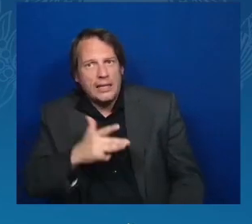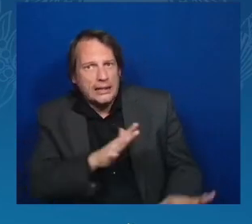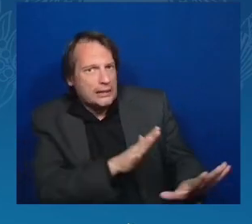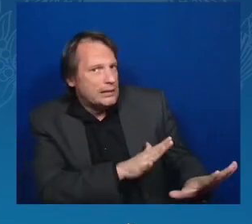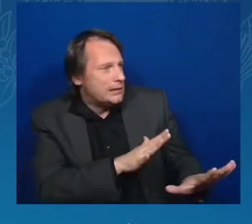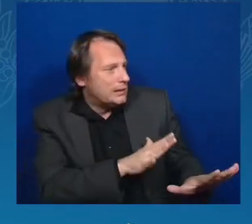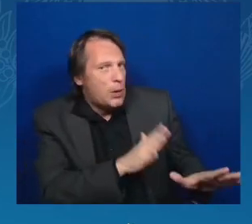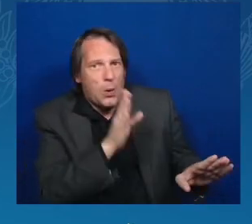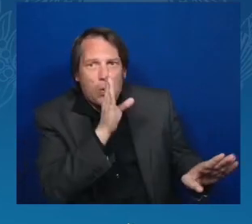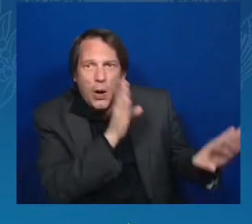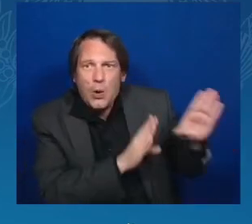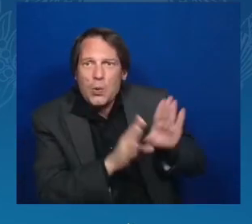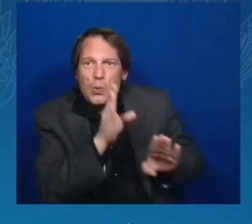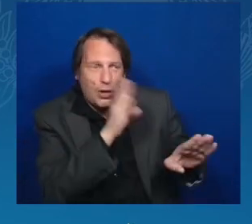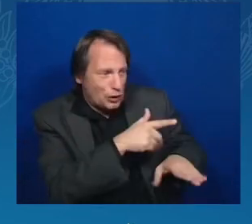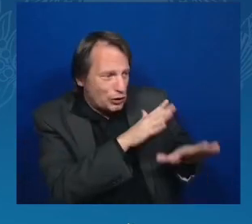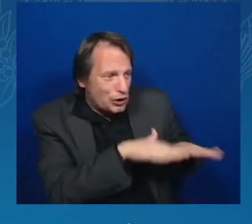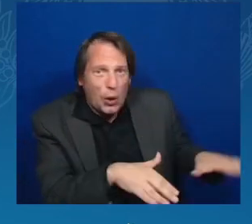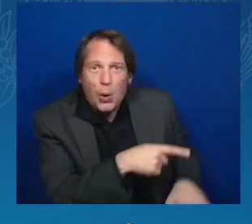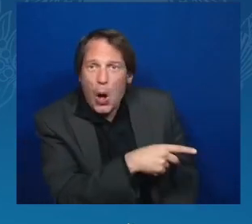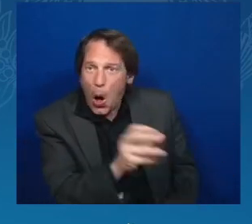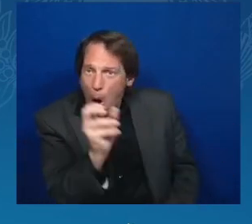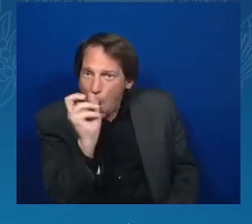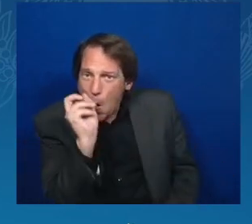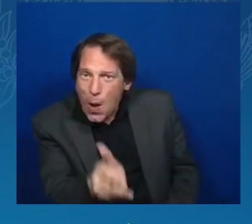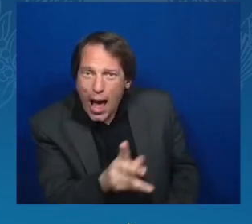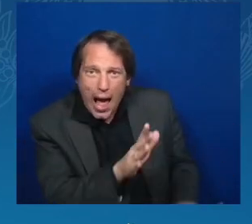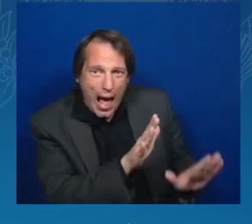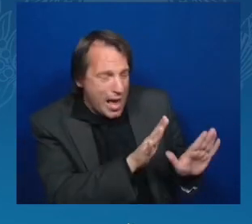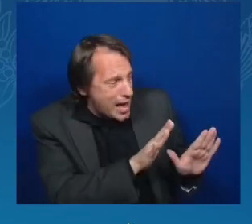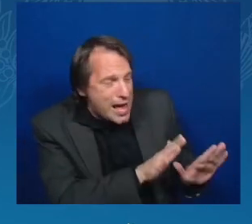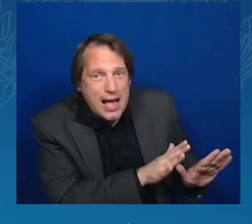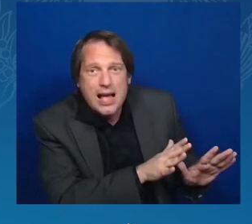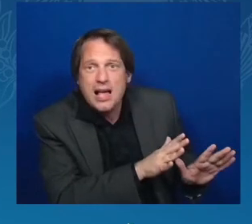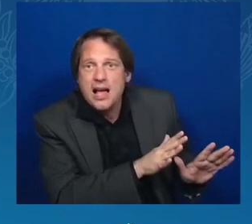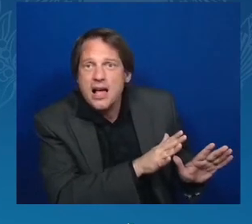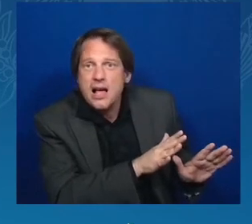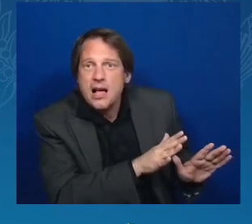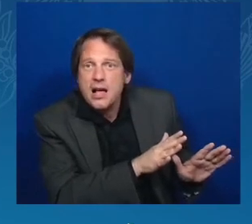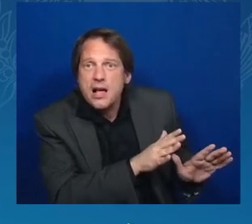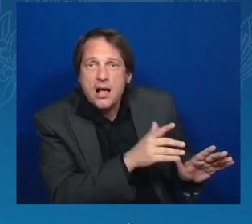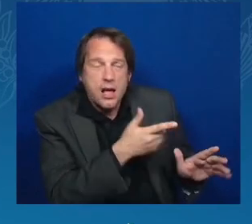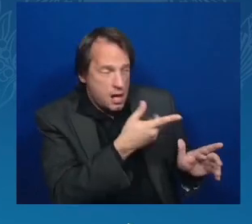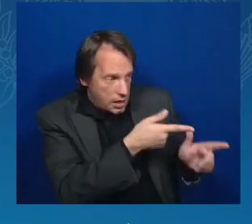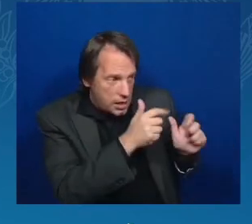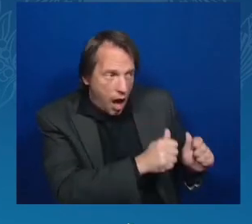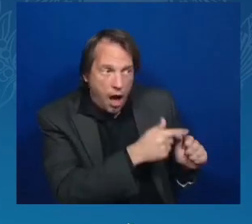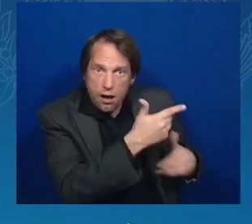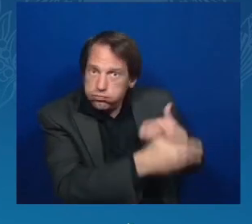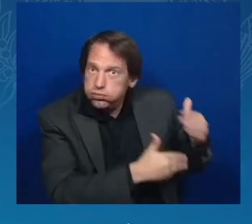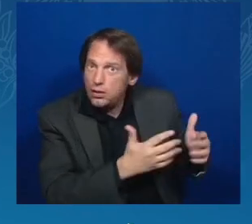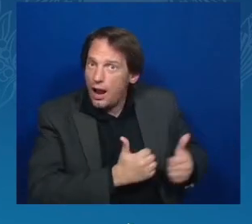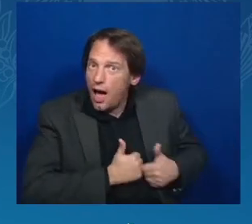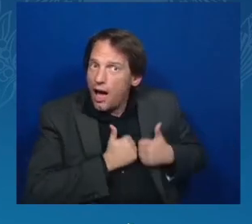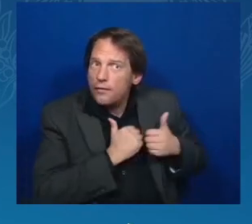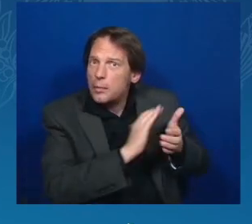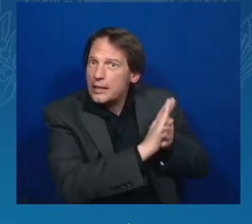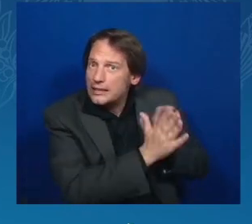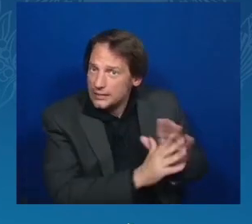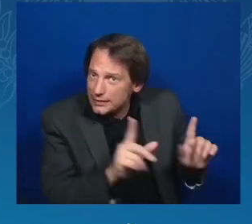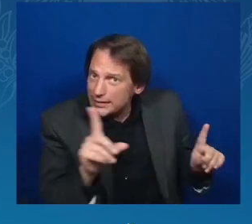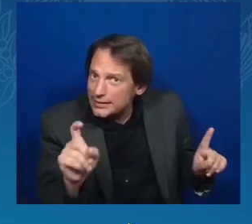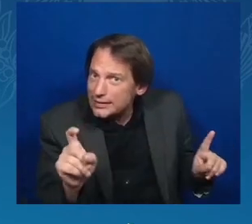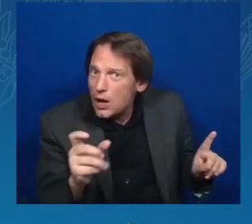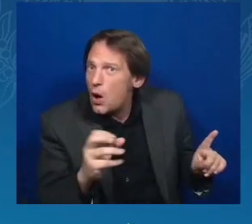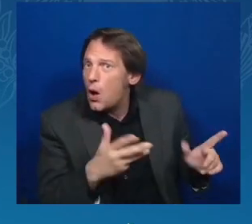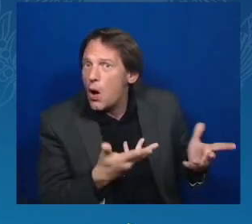okay, so that they can go in peace. Yes, and I feel like I was able to give him some And you of that. also had that experience.